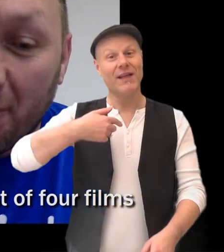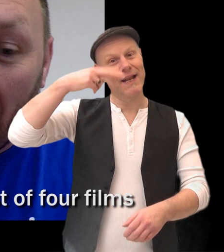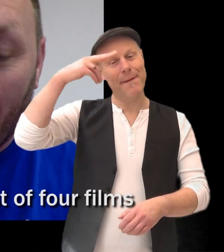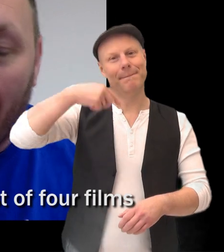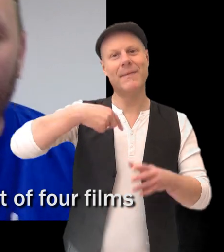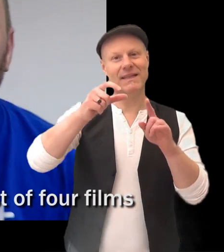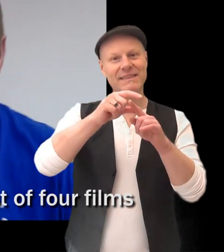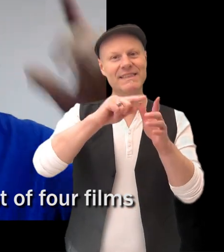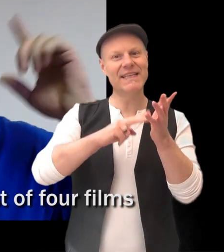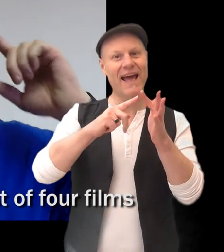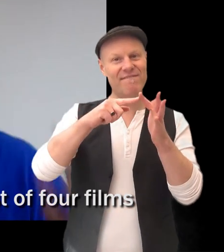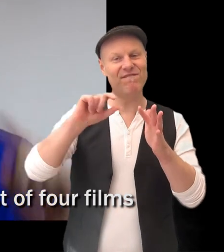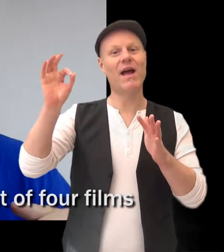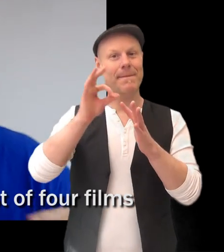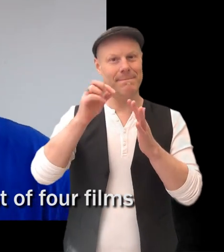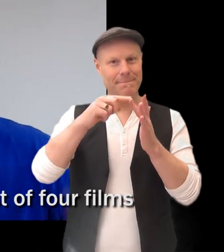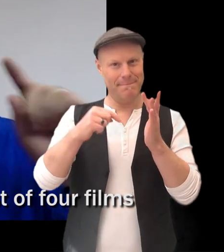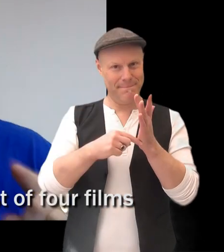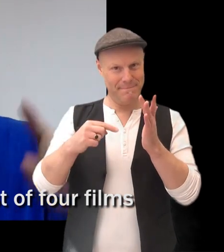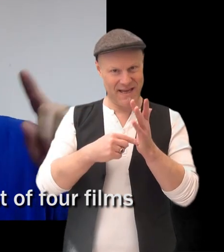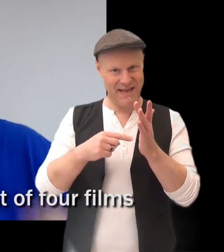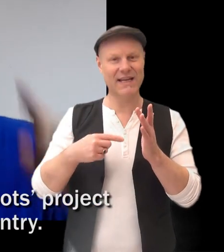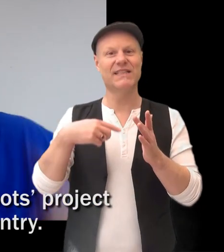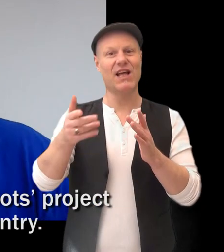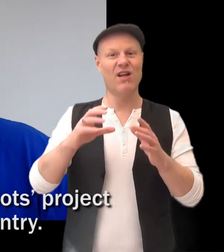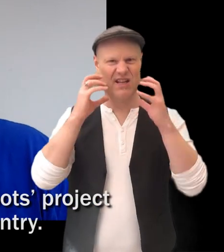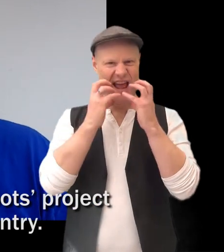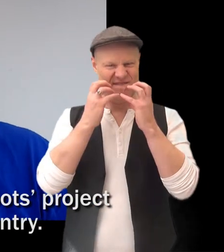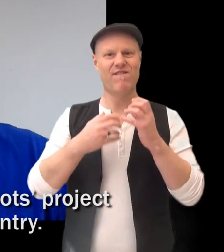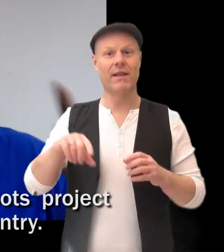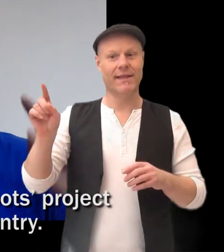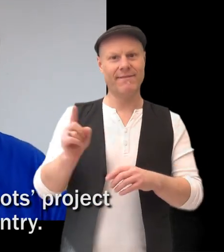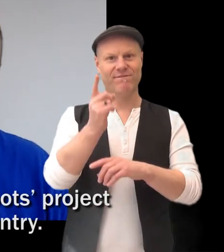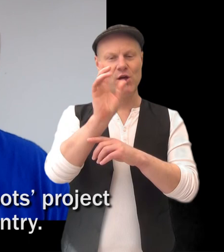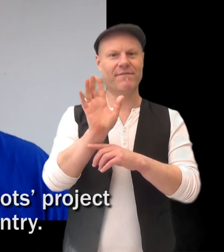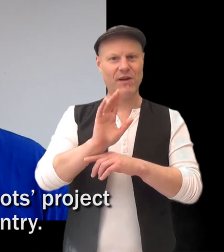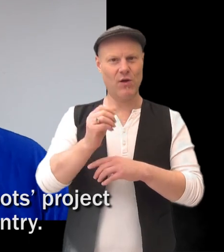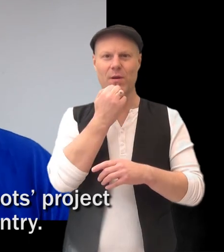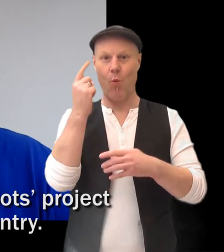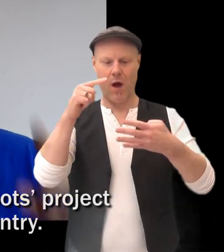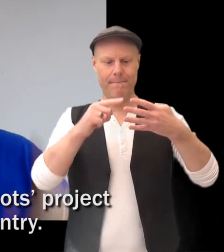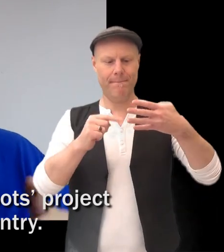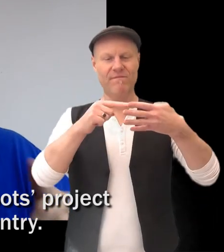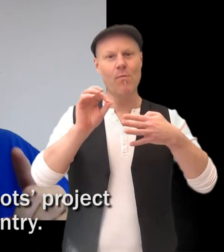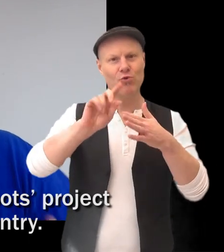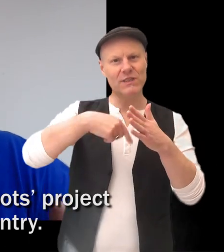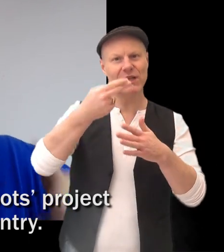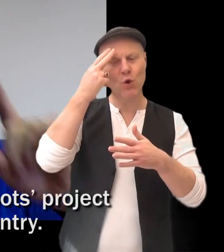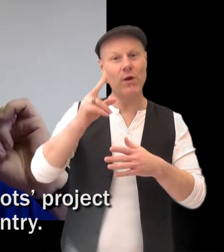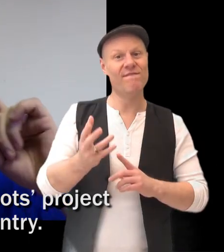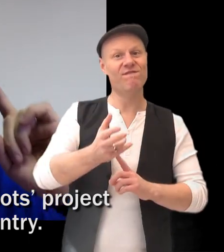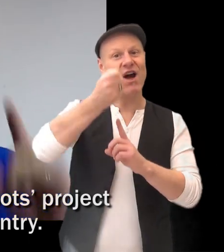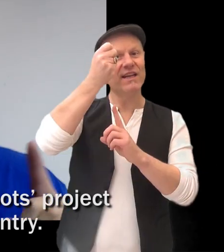I'm Dave Pitt, and this is the first of four films for the Finding Our Funny Roots project for Creative Black Country. This project looked